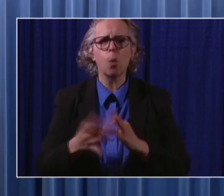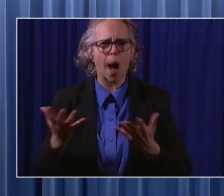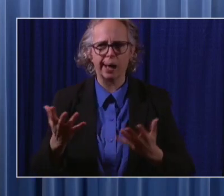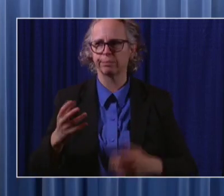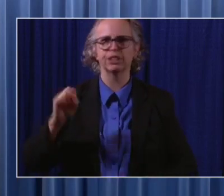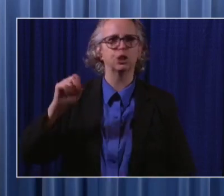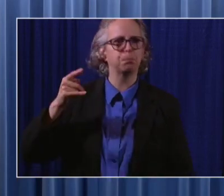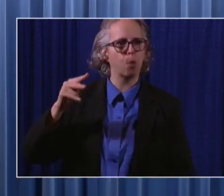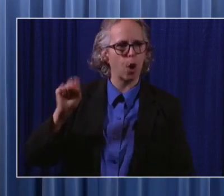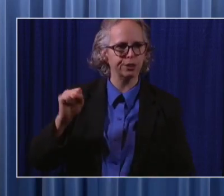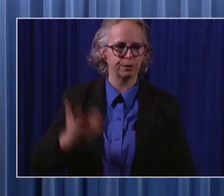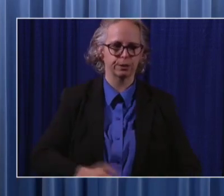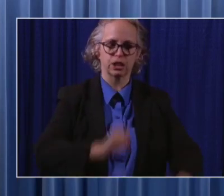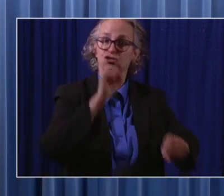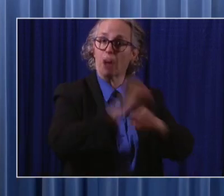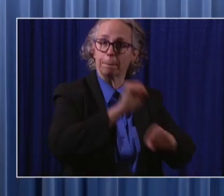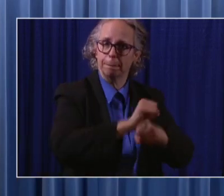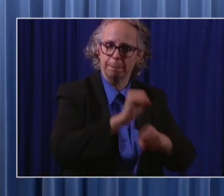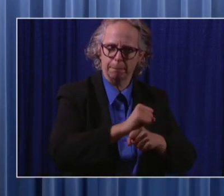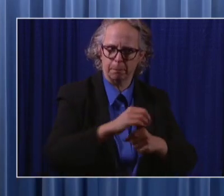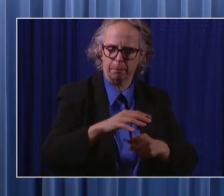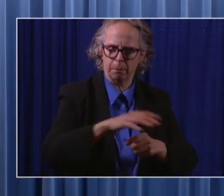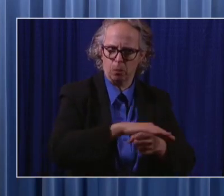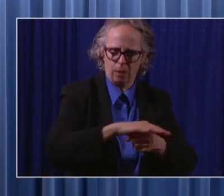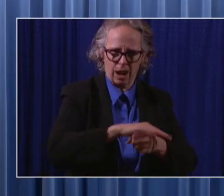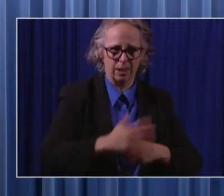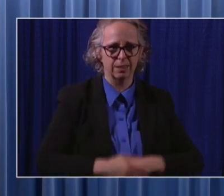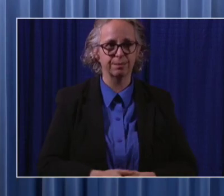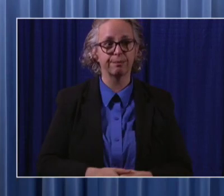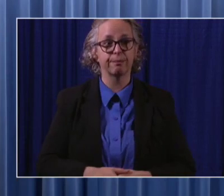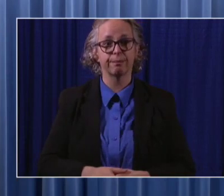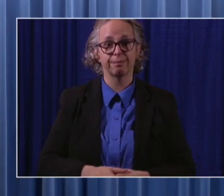care facilities. Licking County is up.